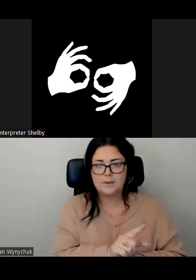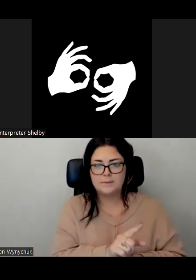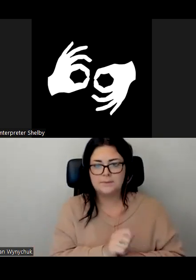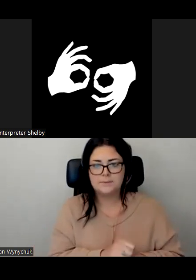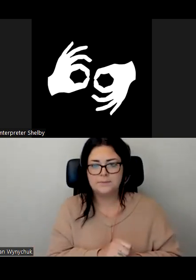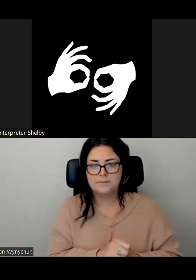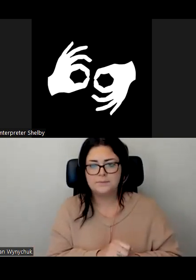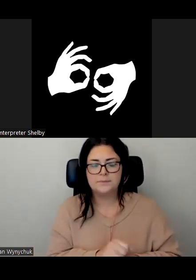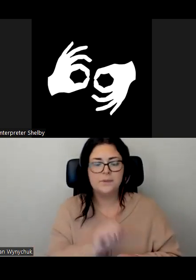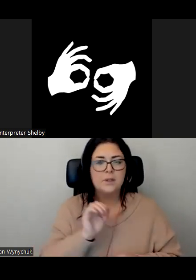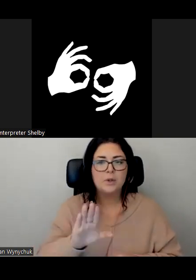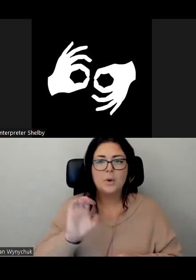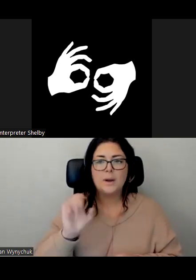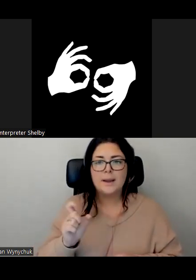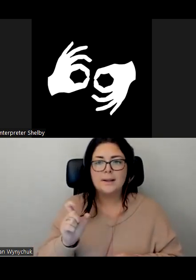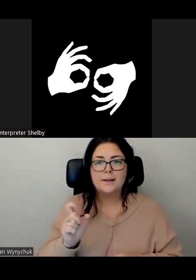your ex